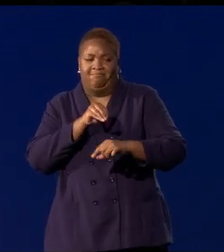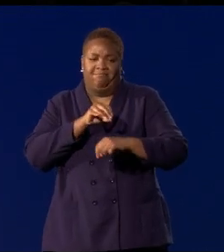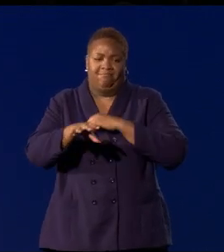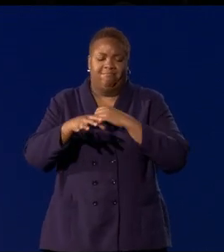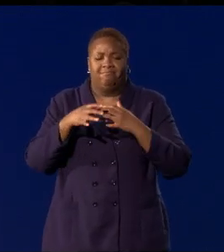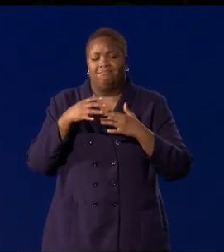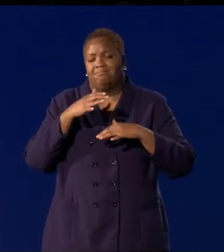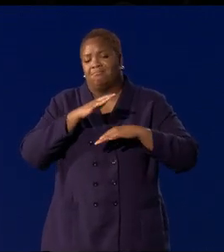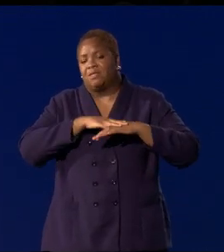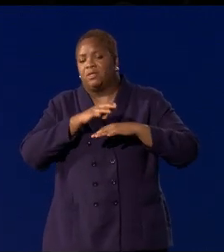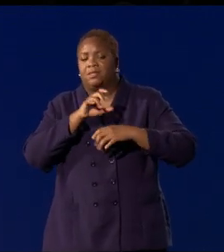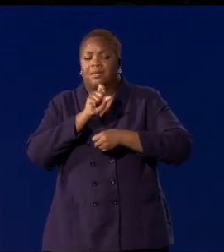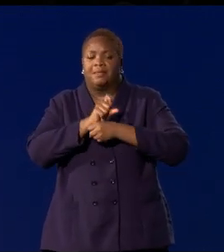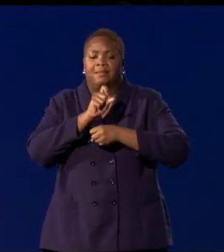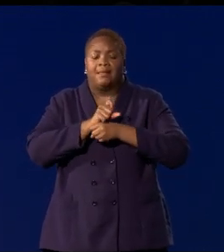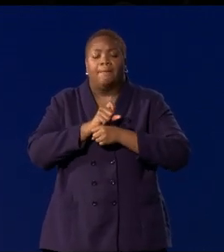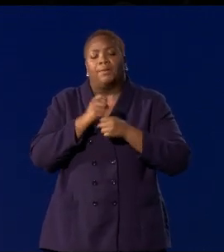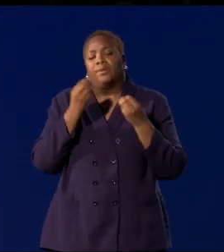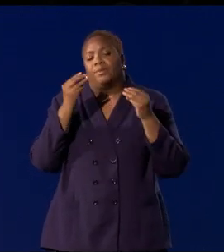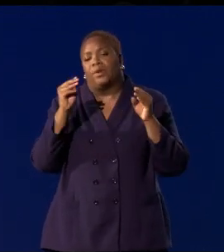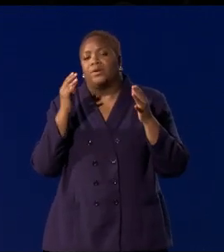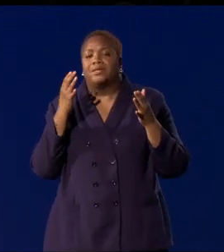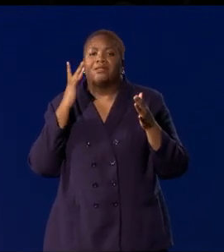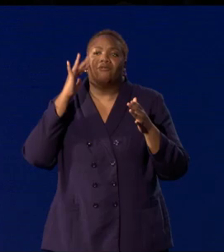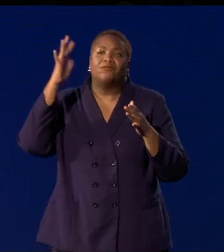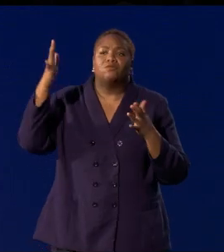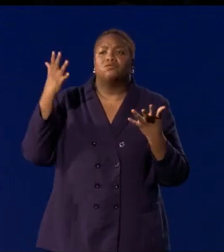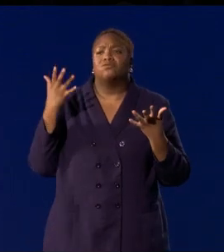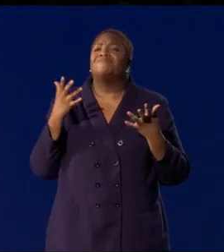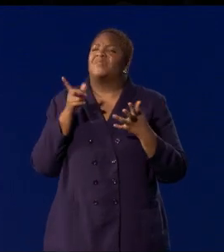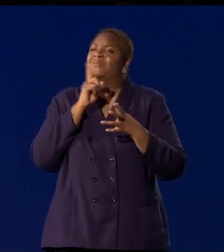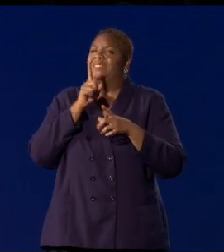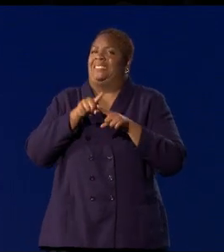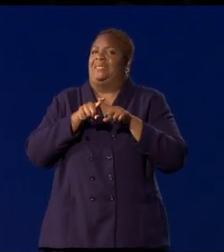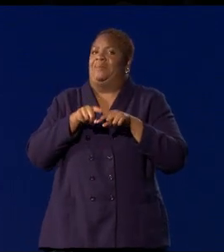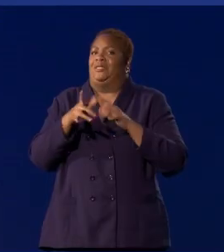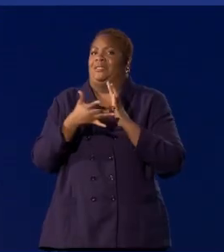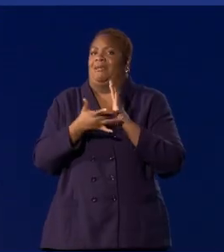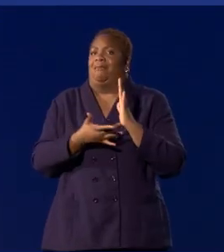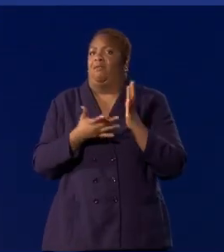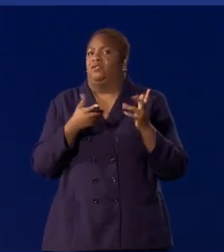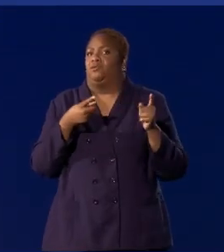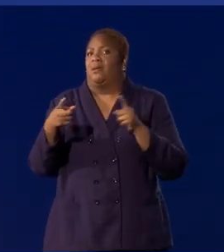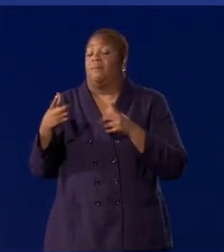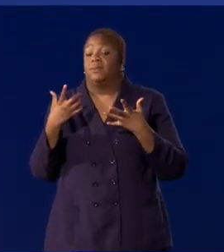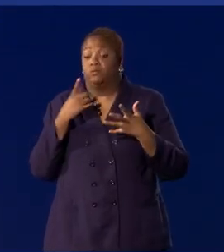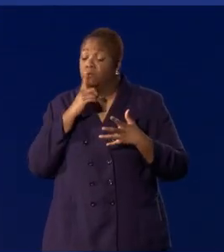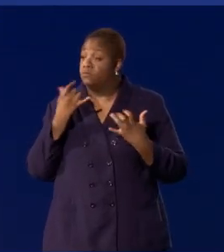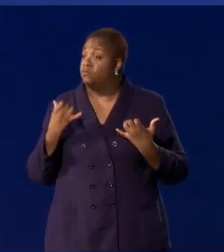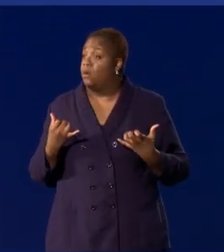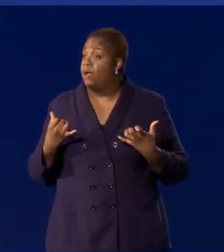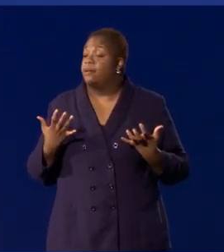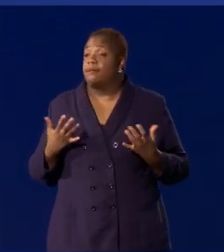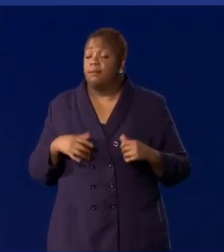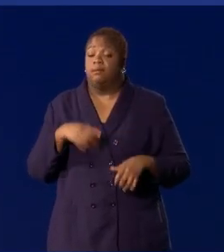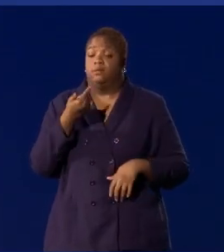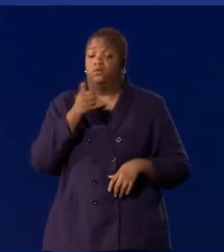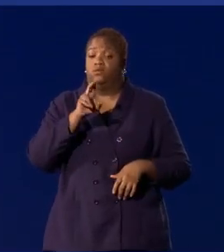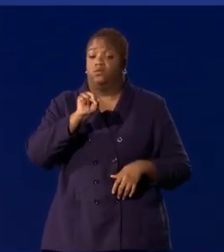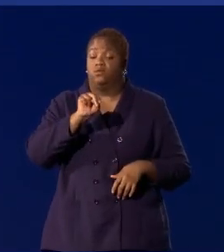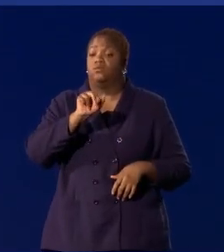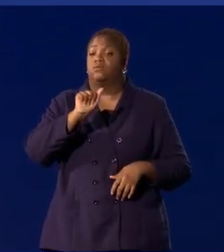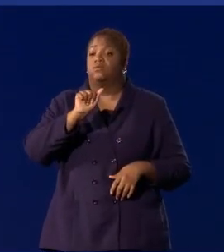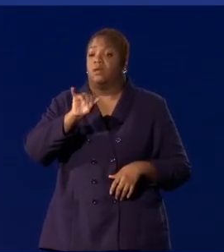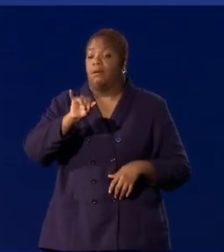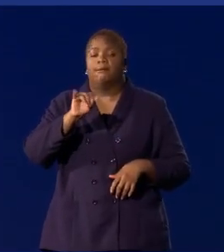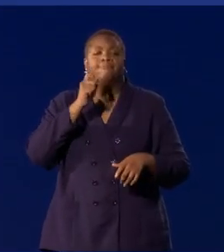labor market in the future. And a lot will depend on how far this technology can take us. What is true right now is that GenAI will